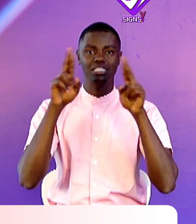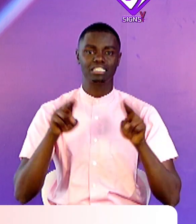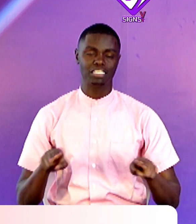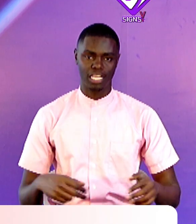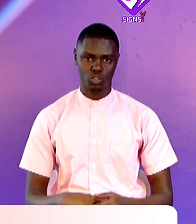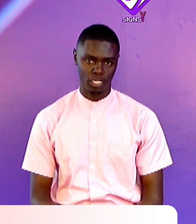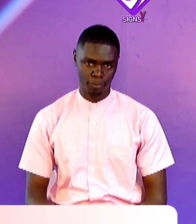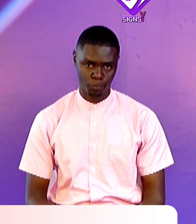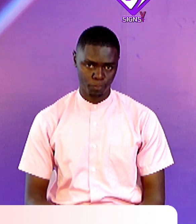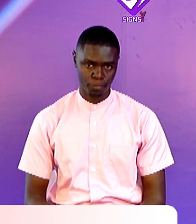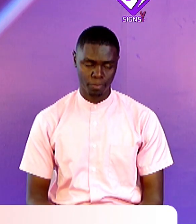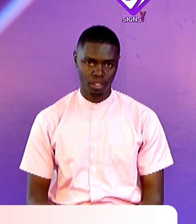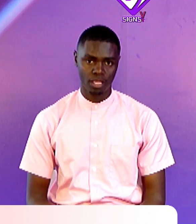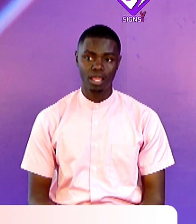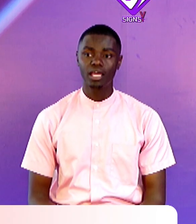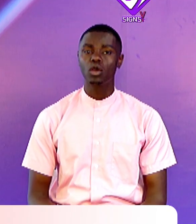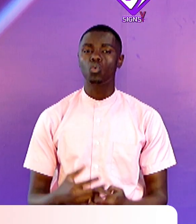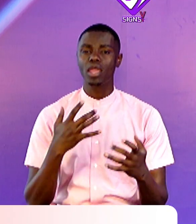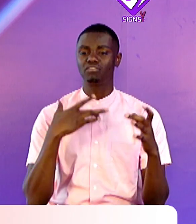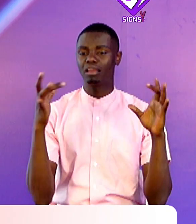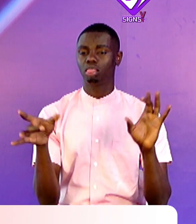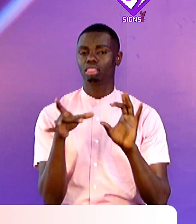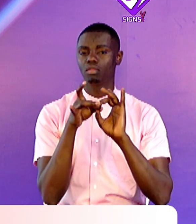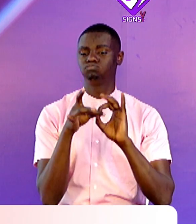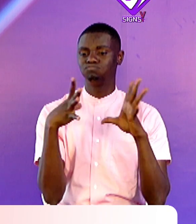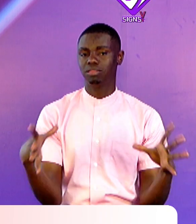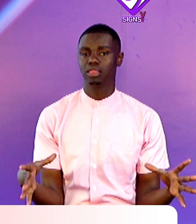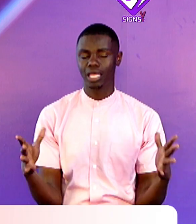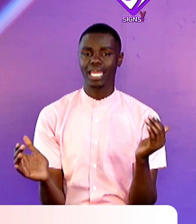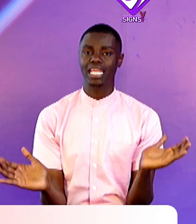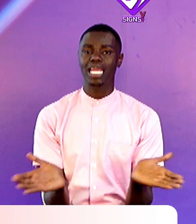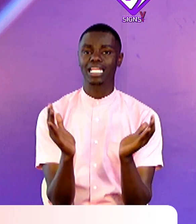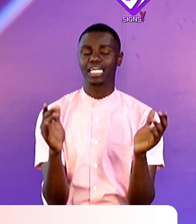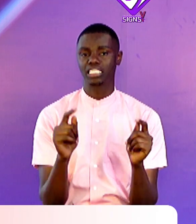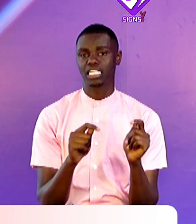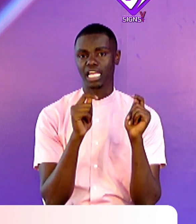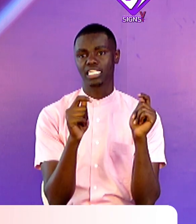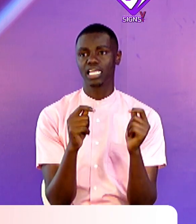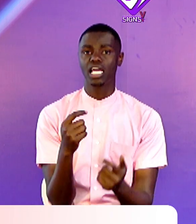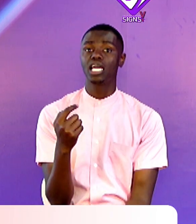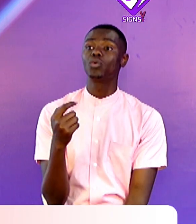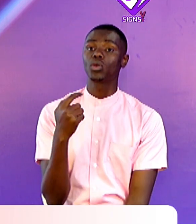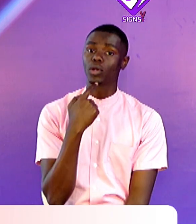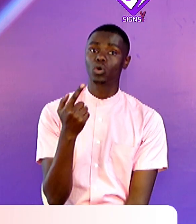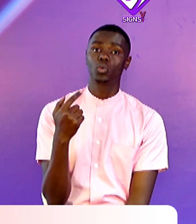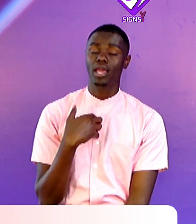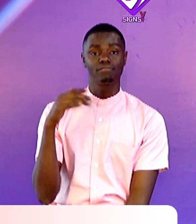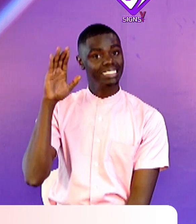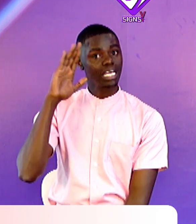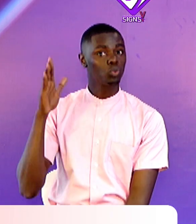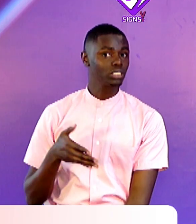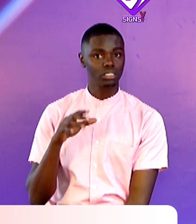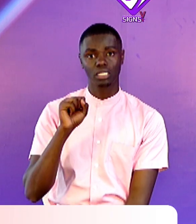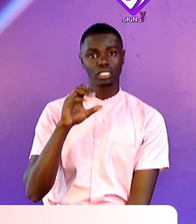there. There's a disconnect in tapping of talents. You know, we are told that there are scouts who have come